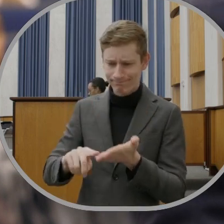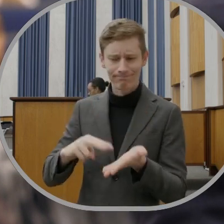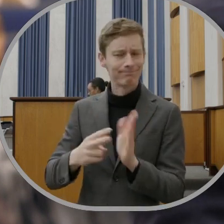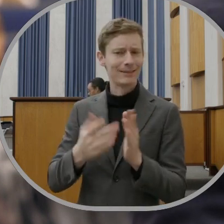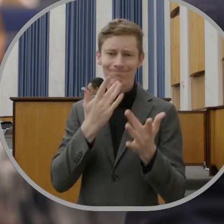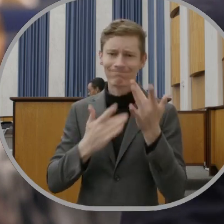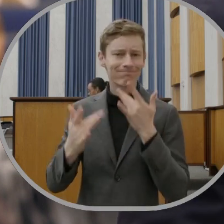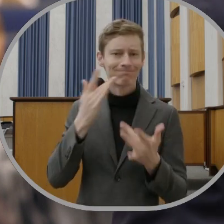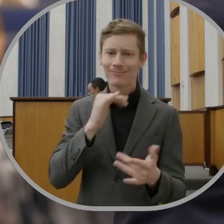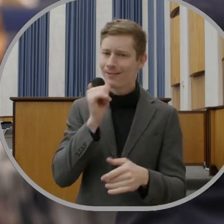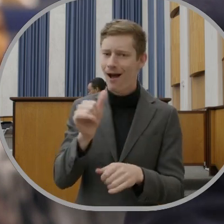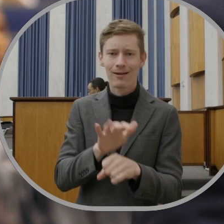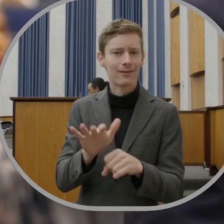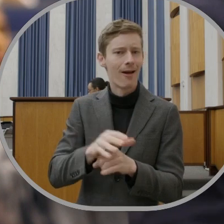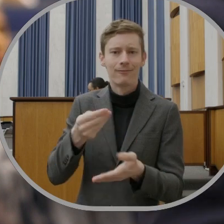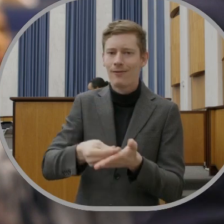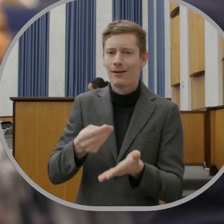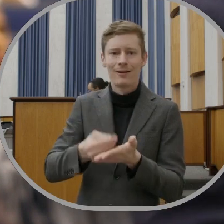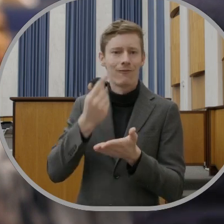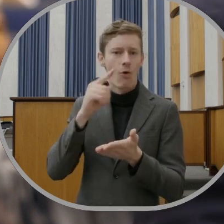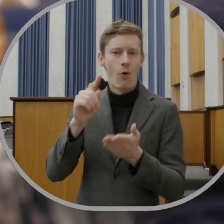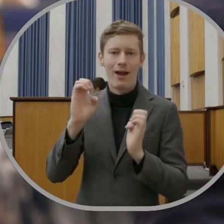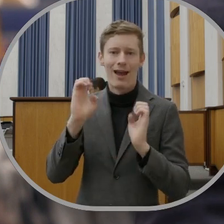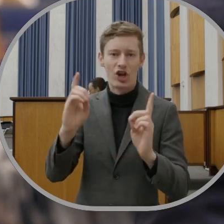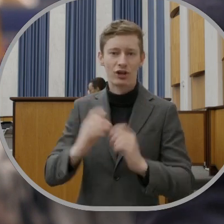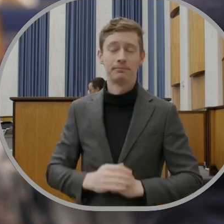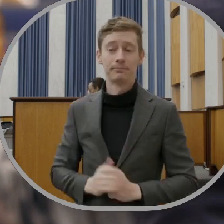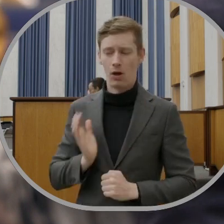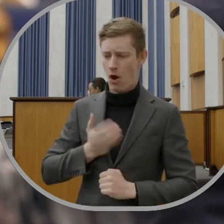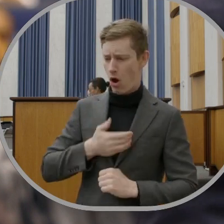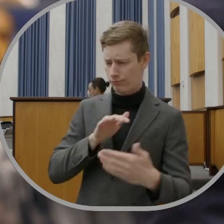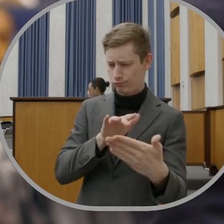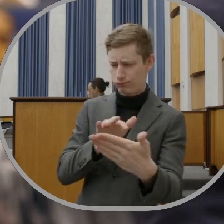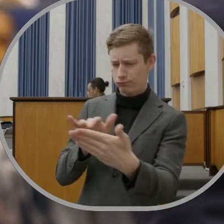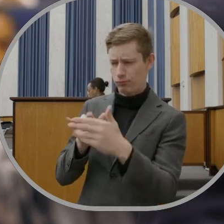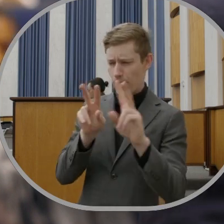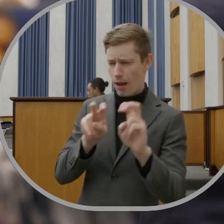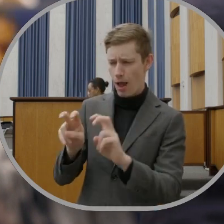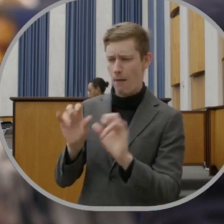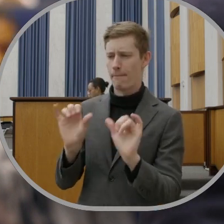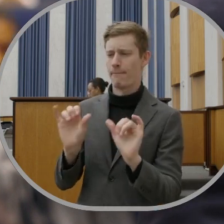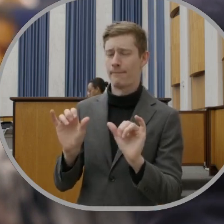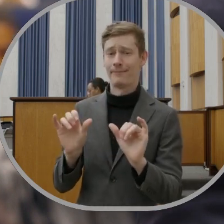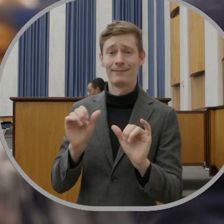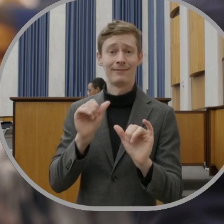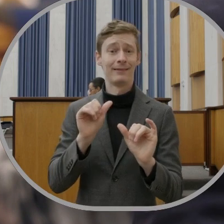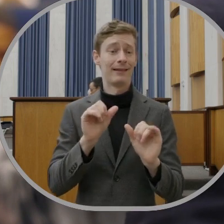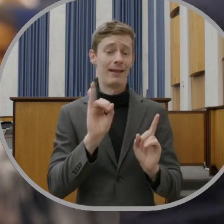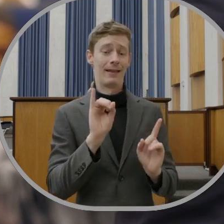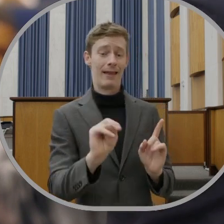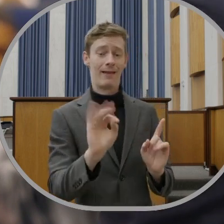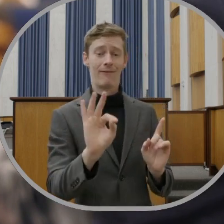public education. In fact, based on our analysis, state funding has not even kept up with the cost of